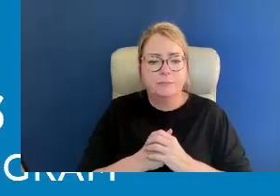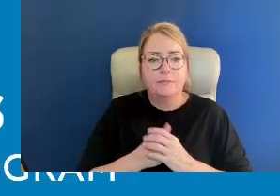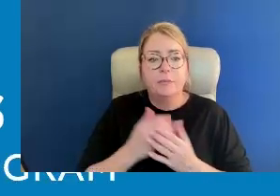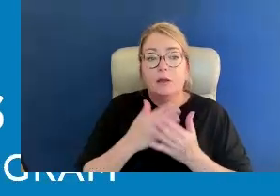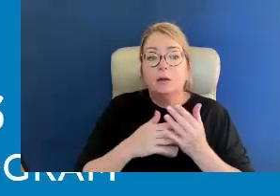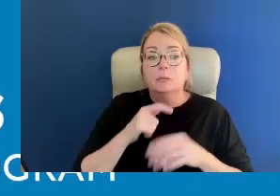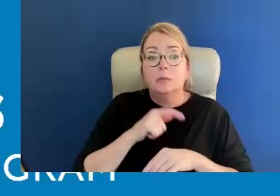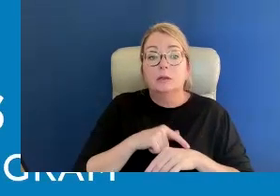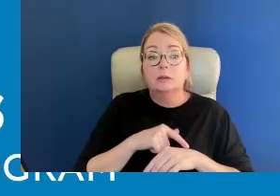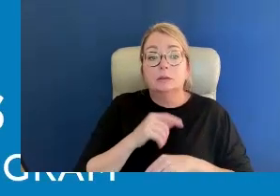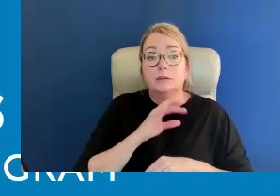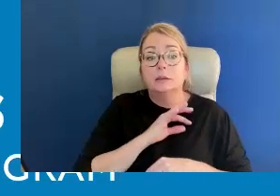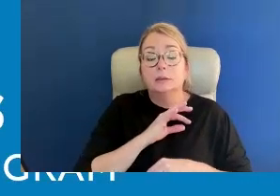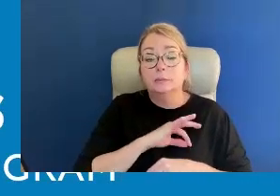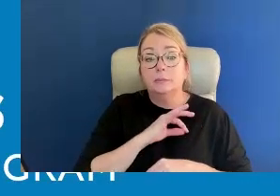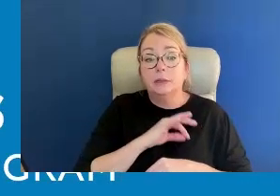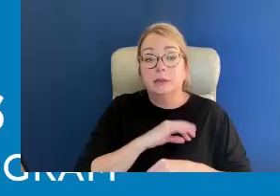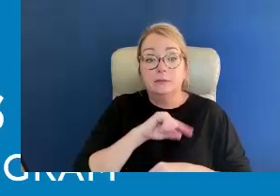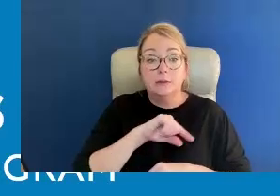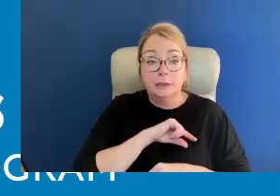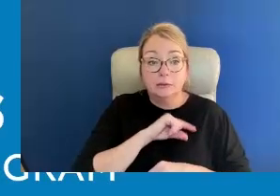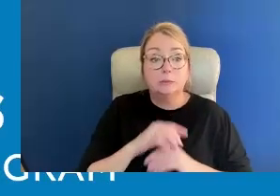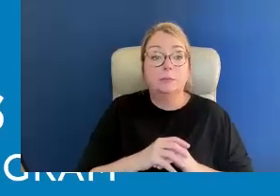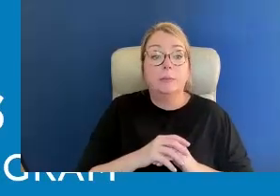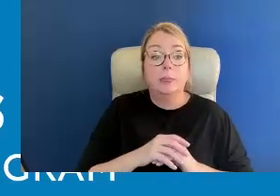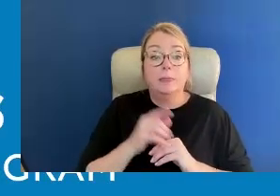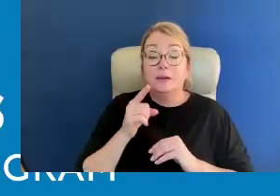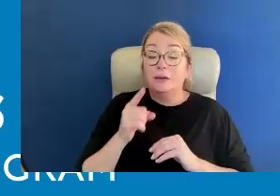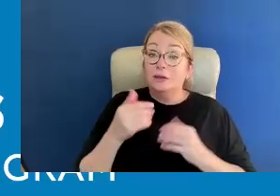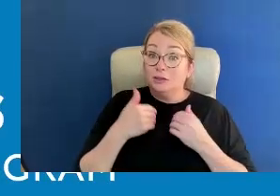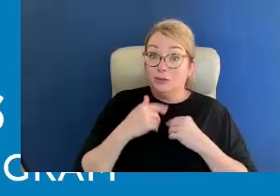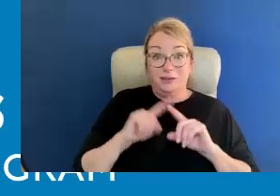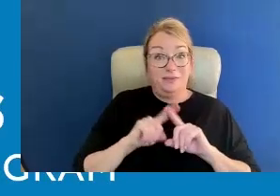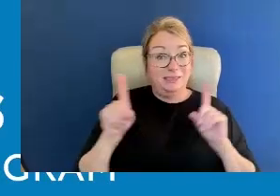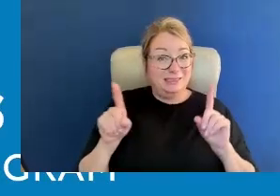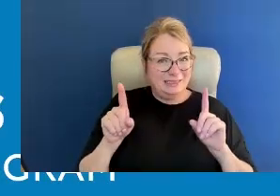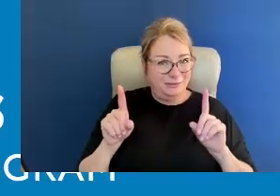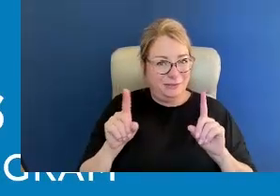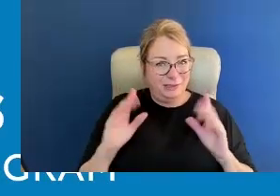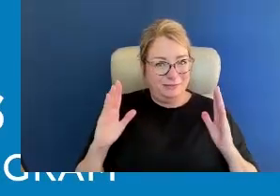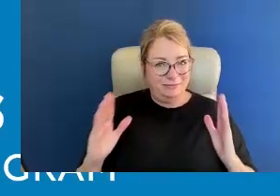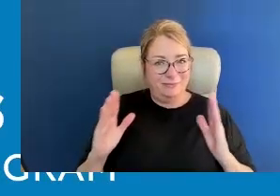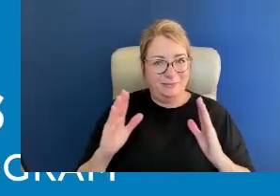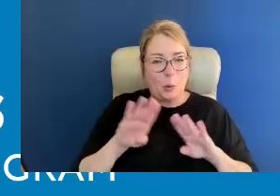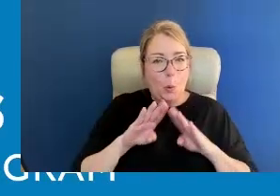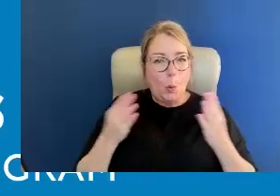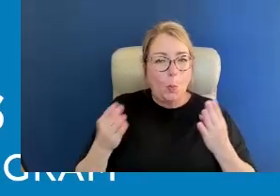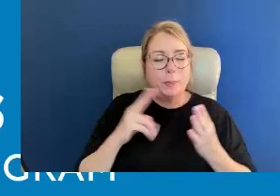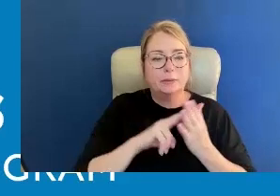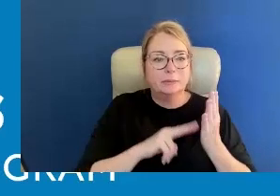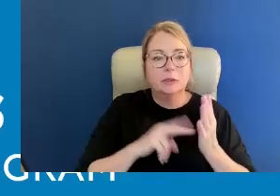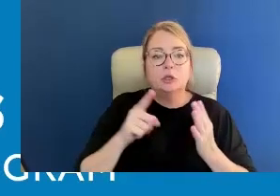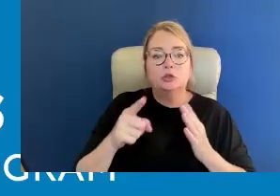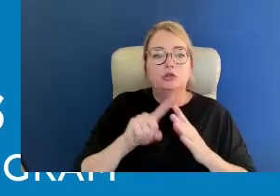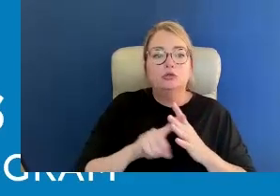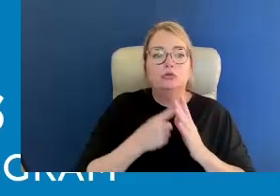part-time benefit eligible employees under the part-time faculty health insurance program, you have a different open enrollment period. You actually start August 11th